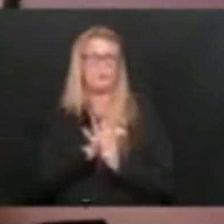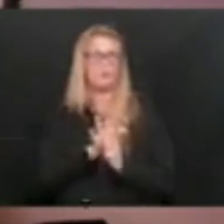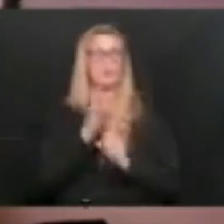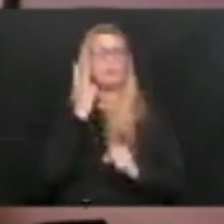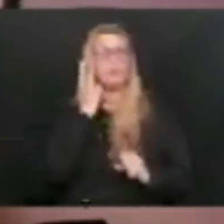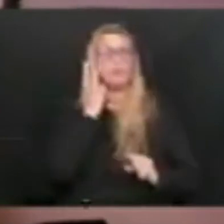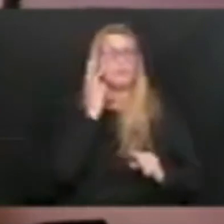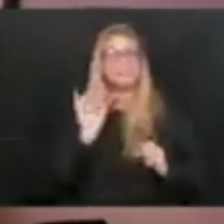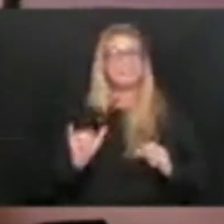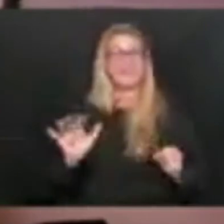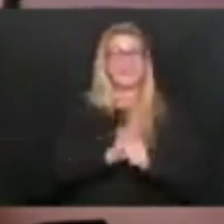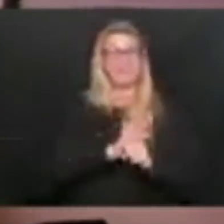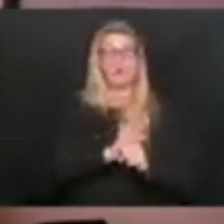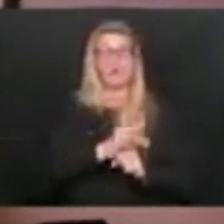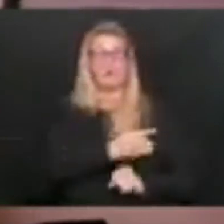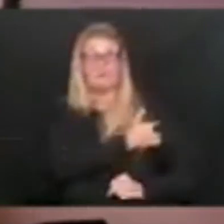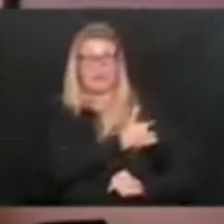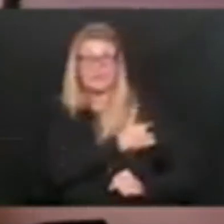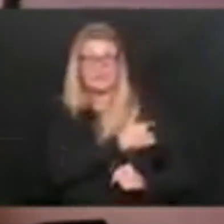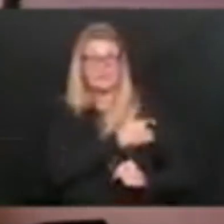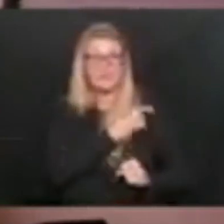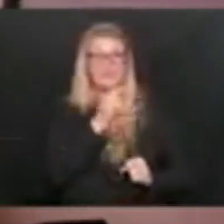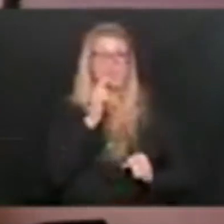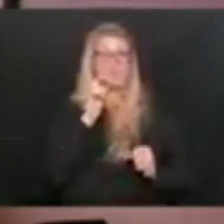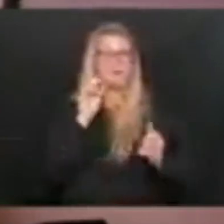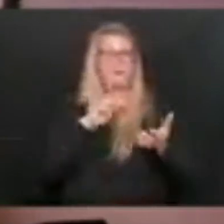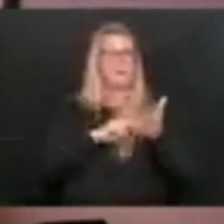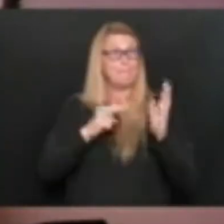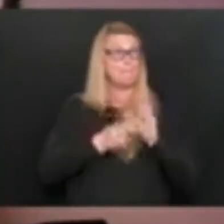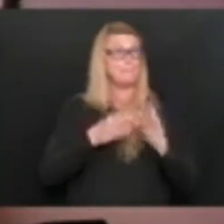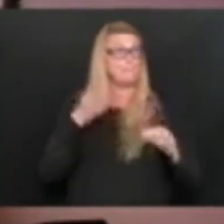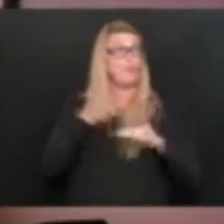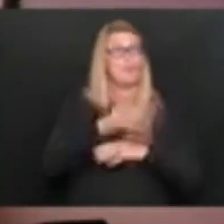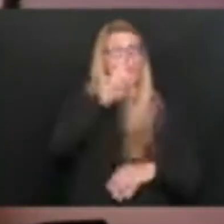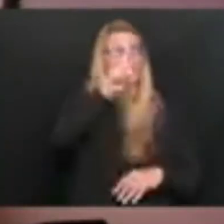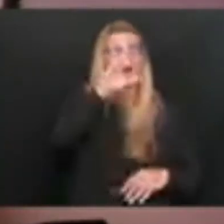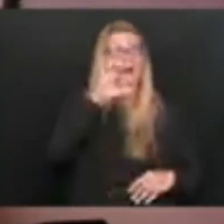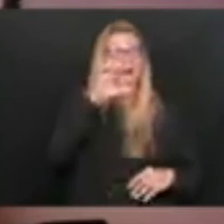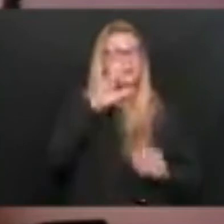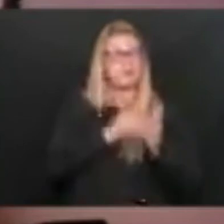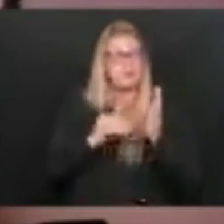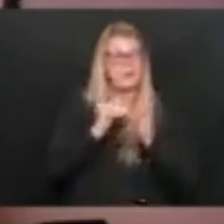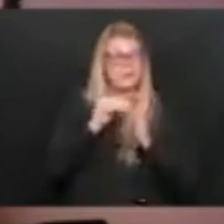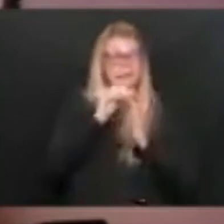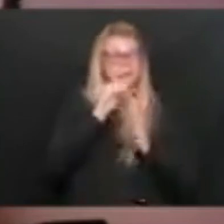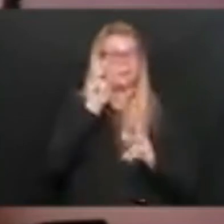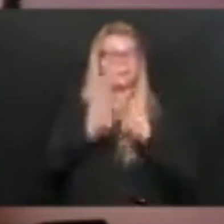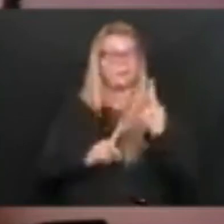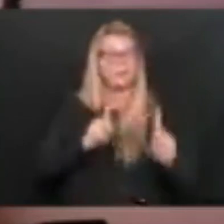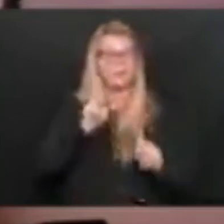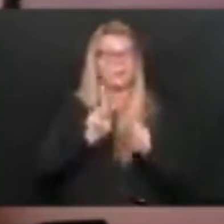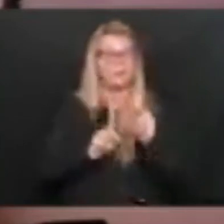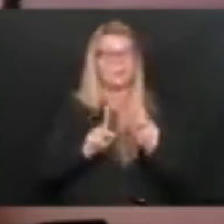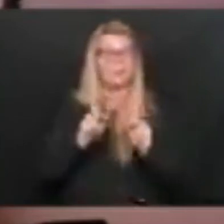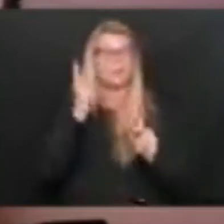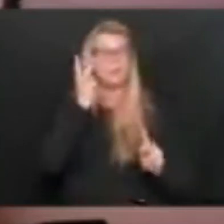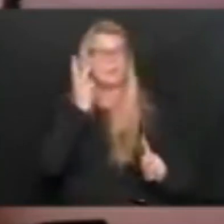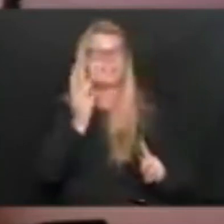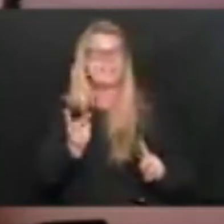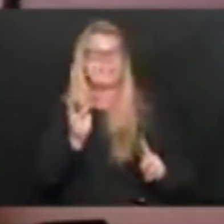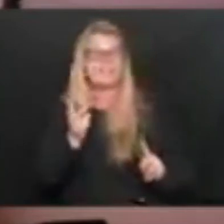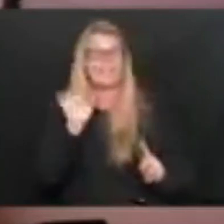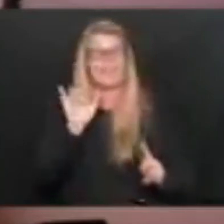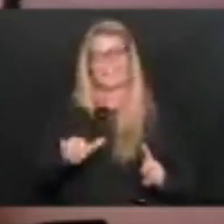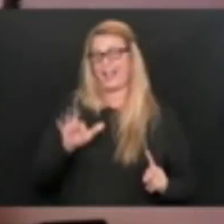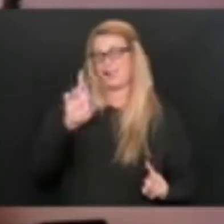fully vaccinated Americans now, which is over 100 million Americans fully vaccinated, that we've seen that